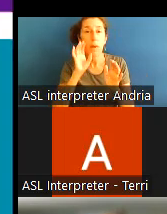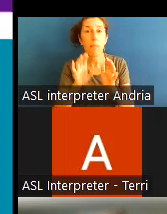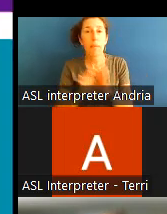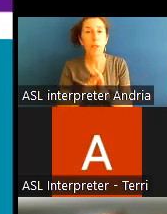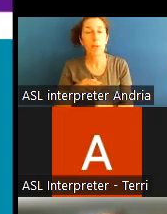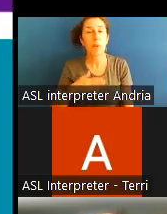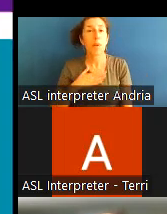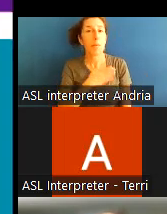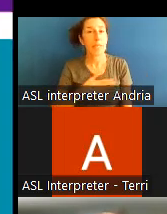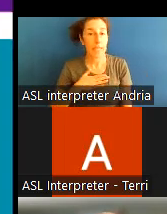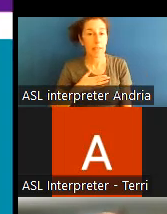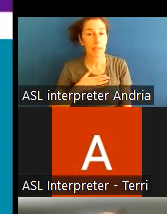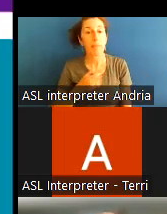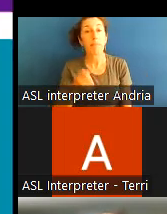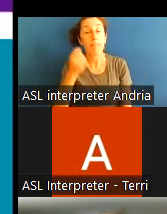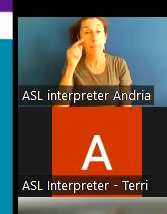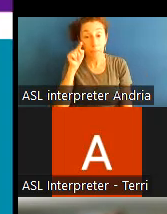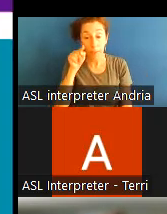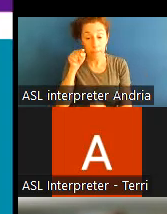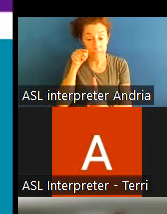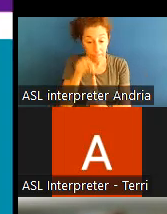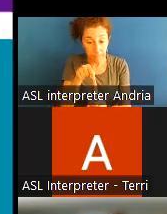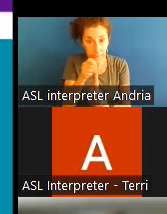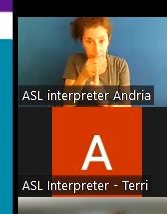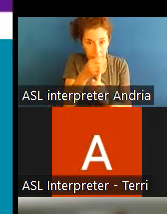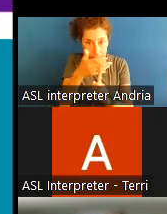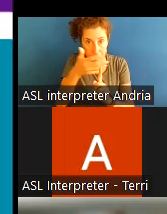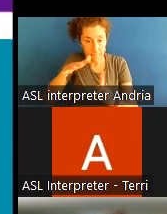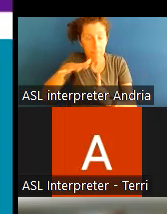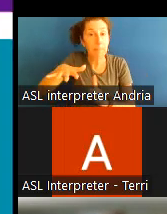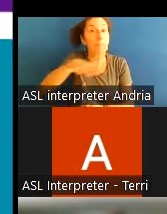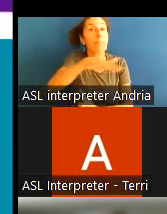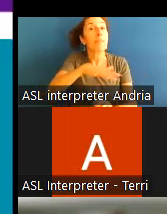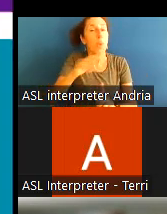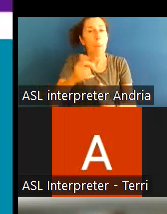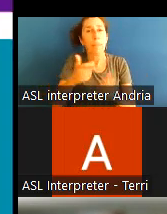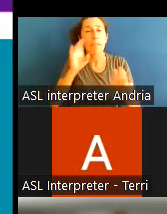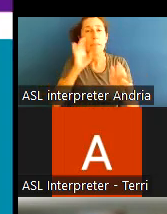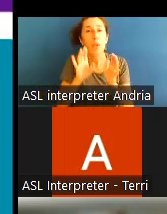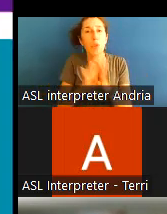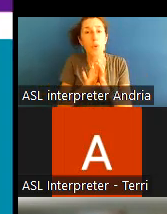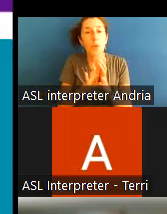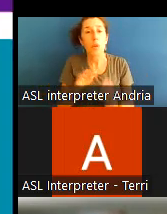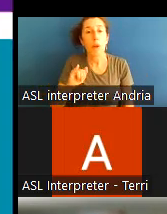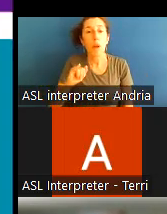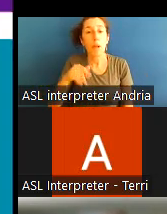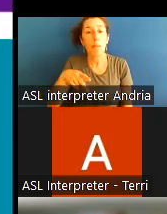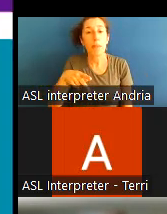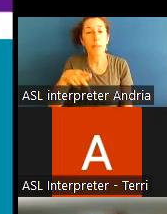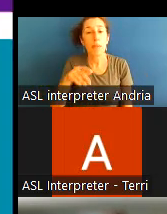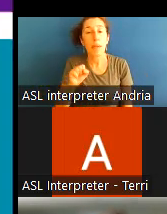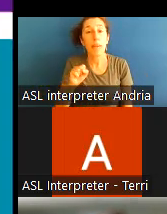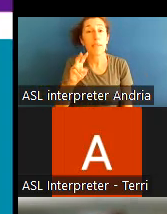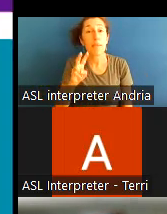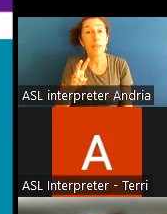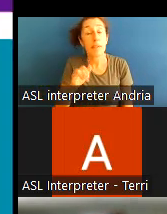of intimate partner sexual violence. IPSV could be part of a pattern of psychological abuse, and psychological abuse